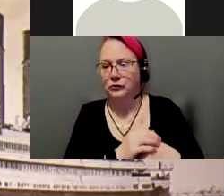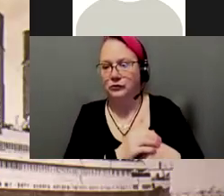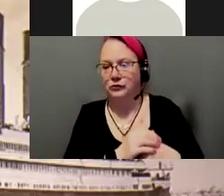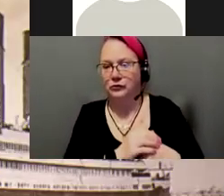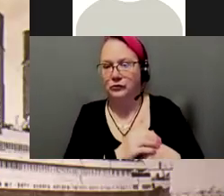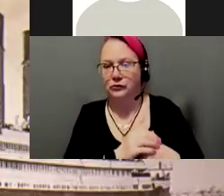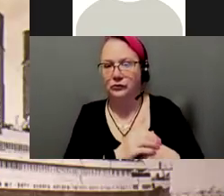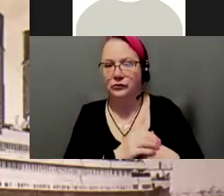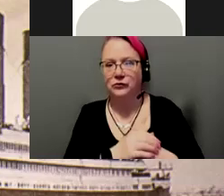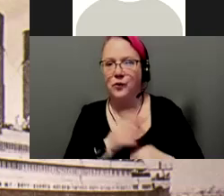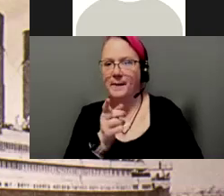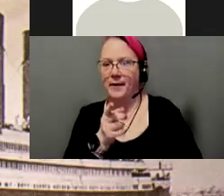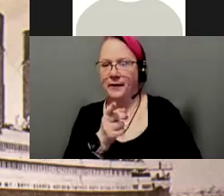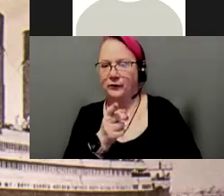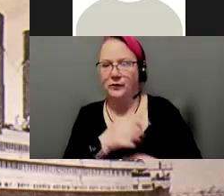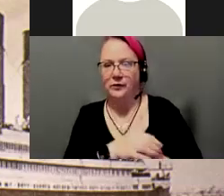What about this one?